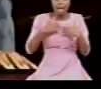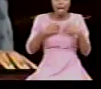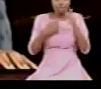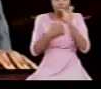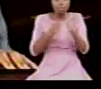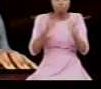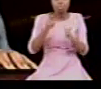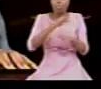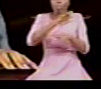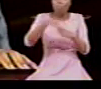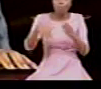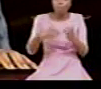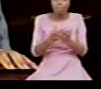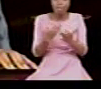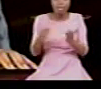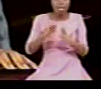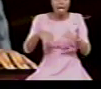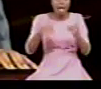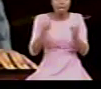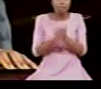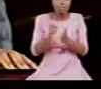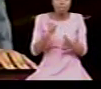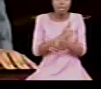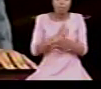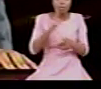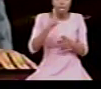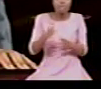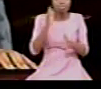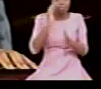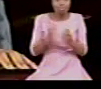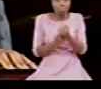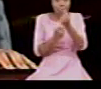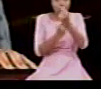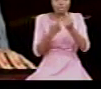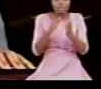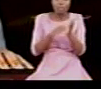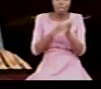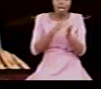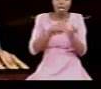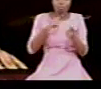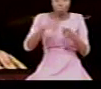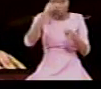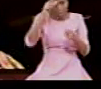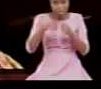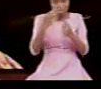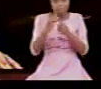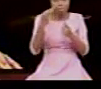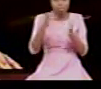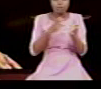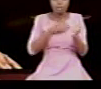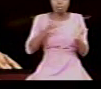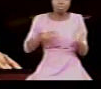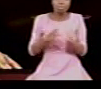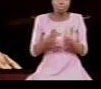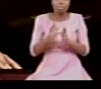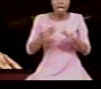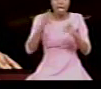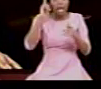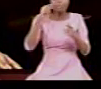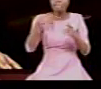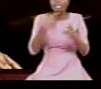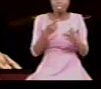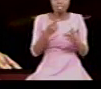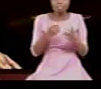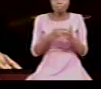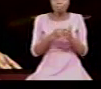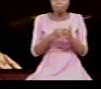you all things, how that so laboring you ought to support the weak, and to remember the words of our Lord Jesus, how he said,